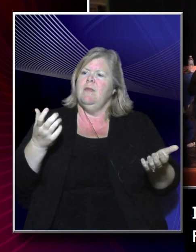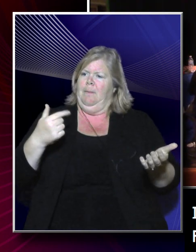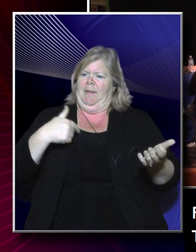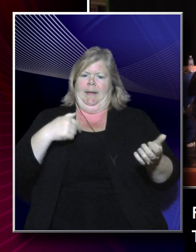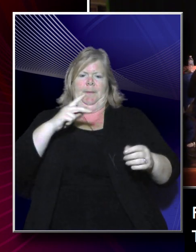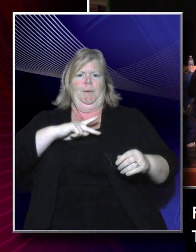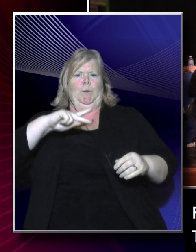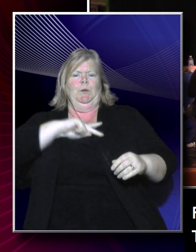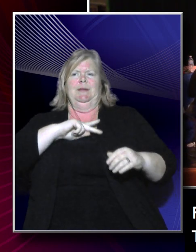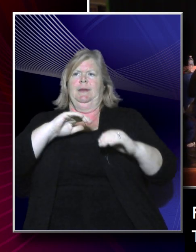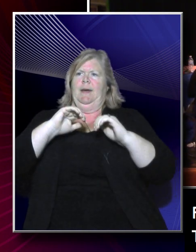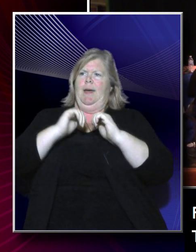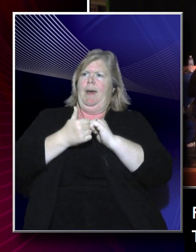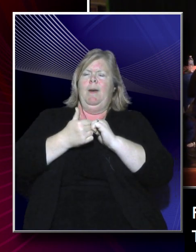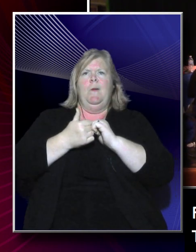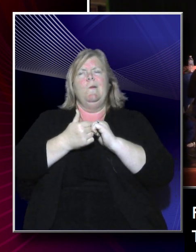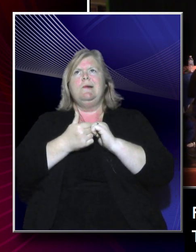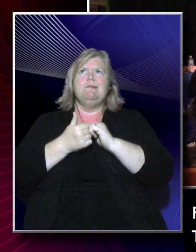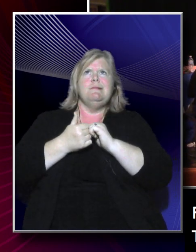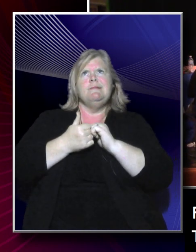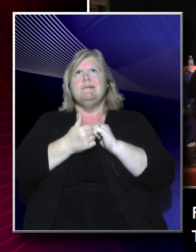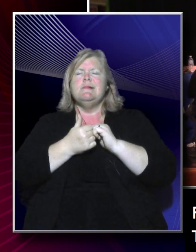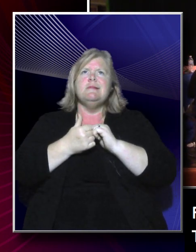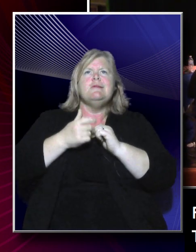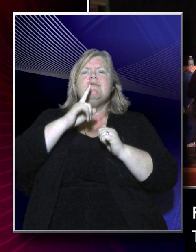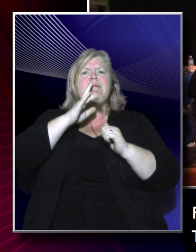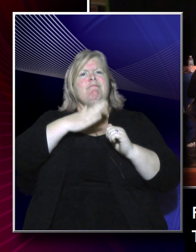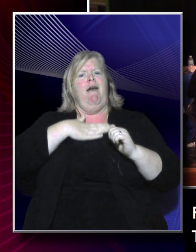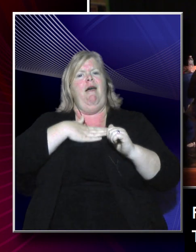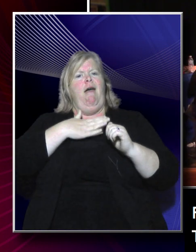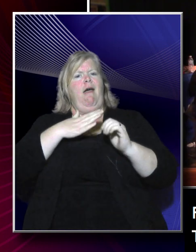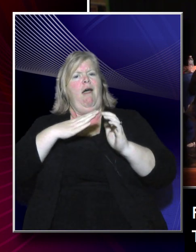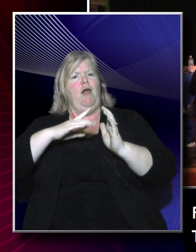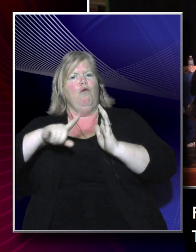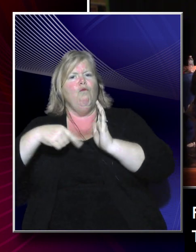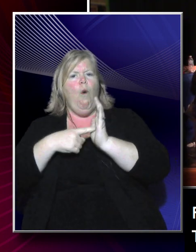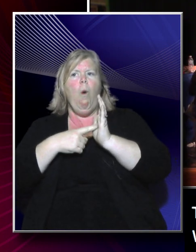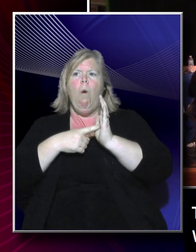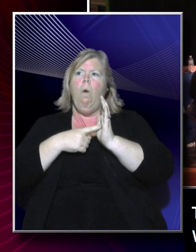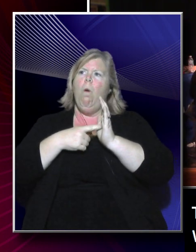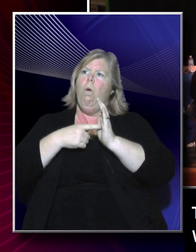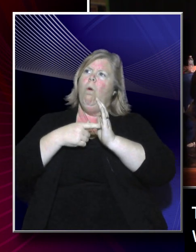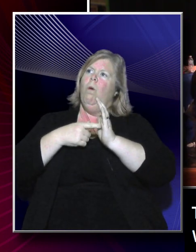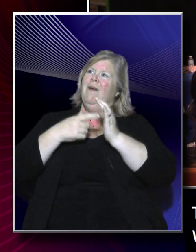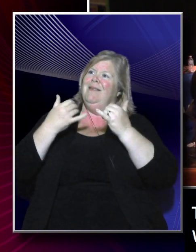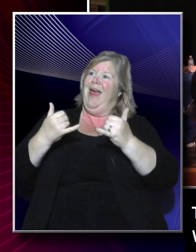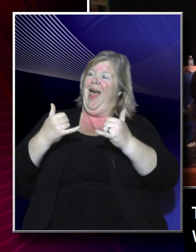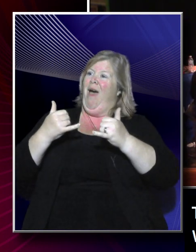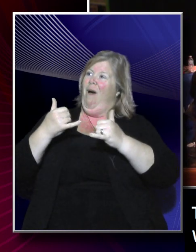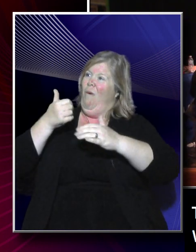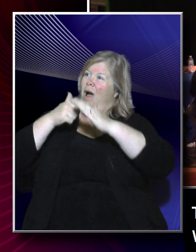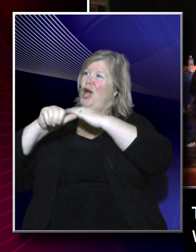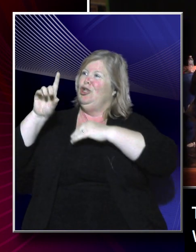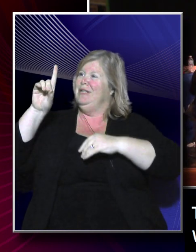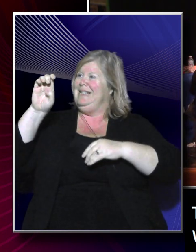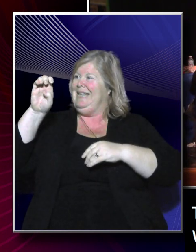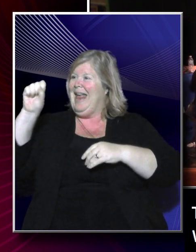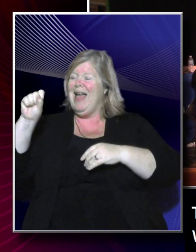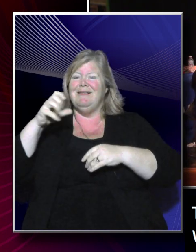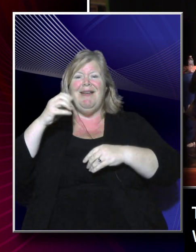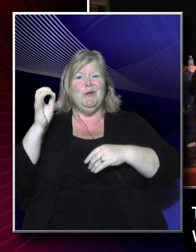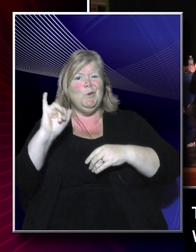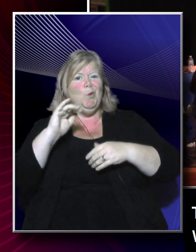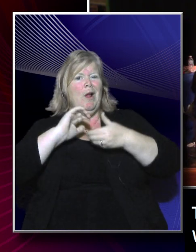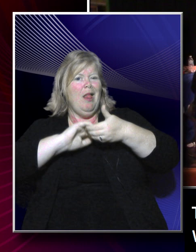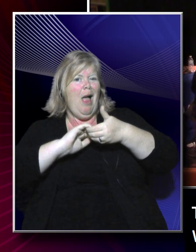personally, I think my role within DES and my collaboration with the